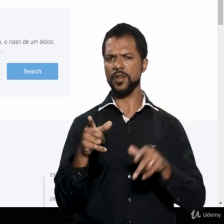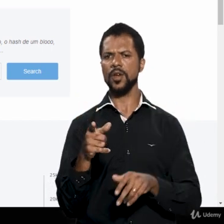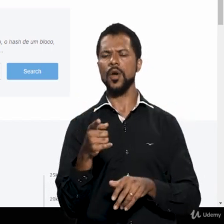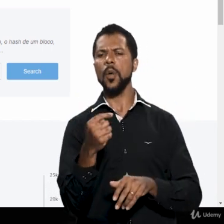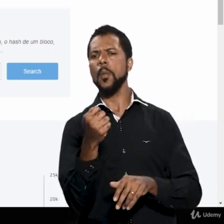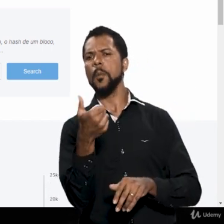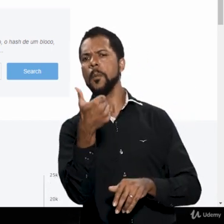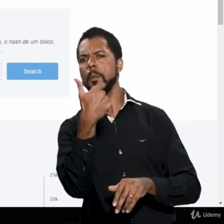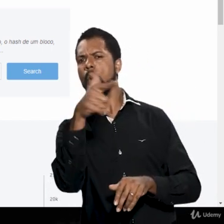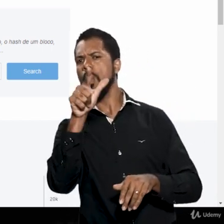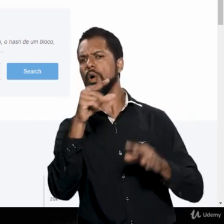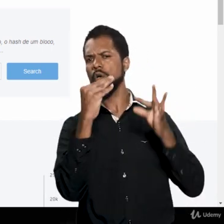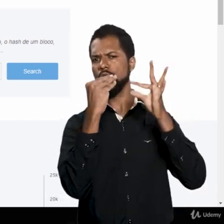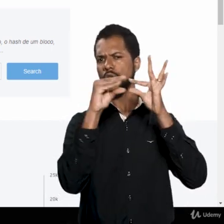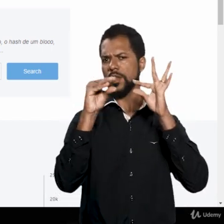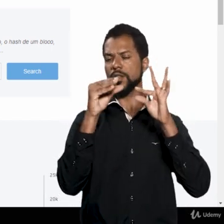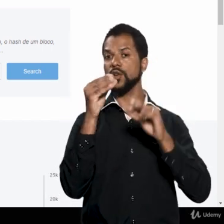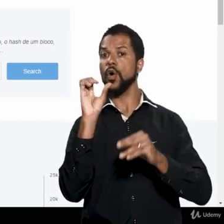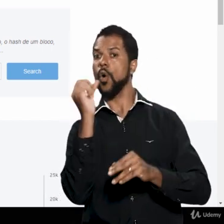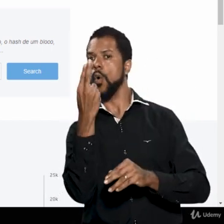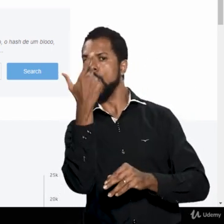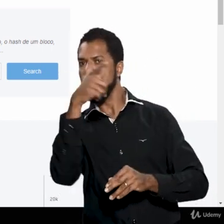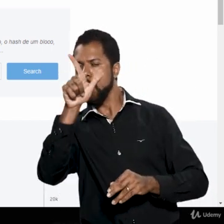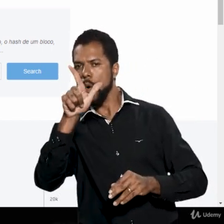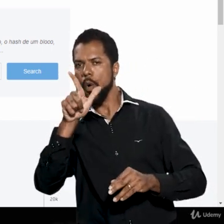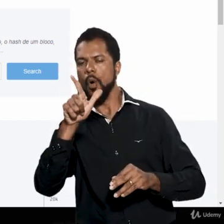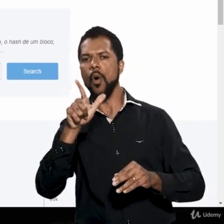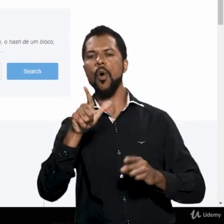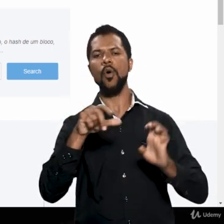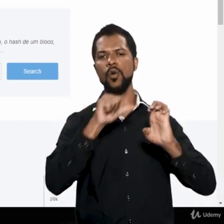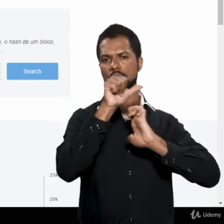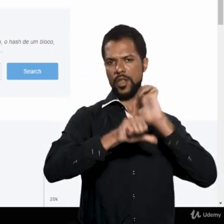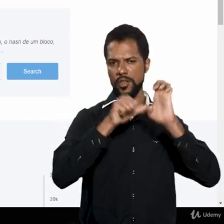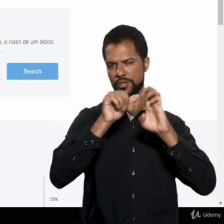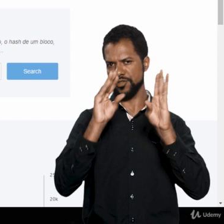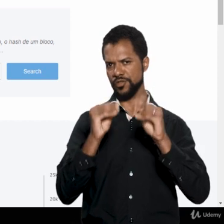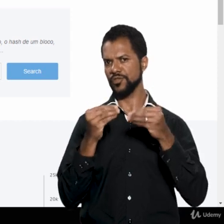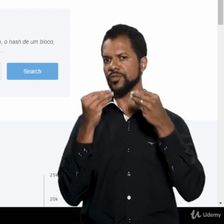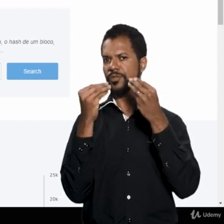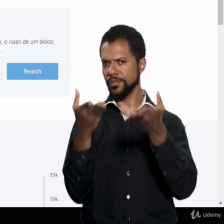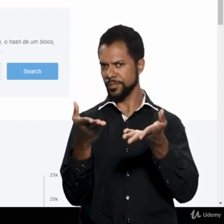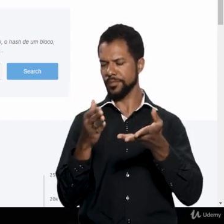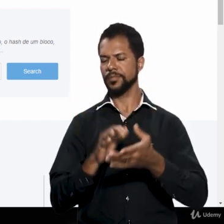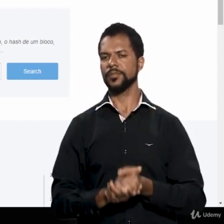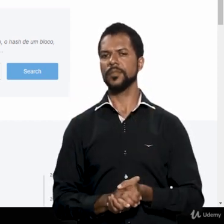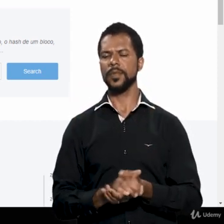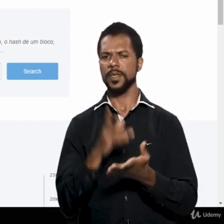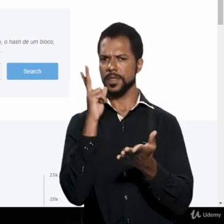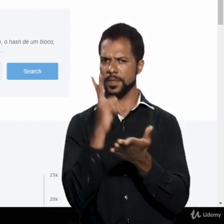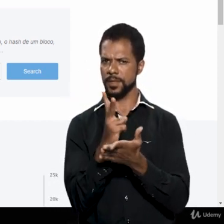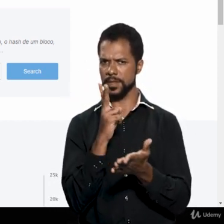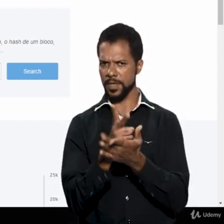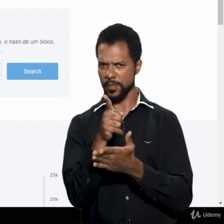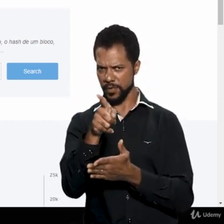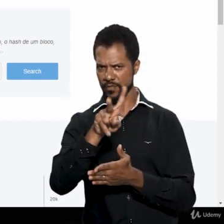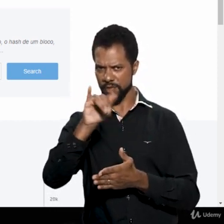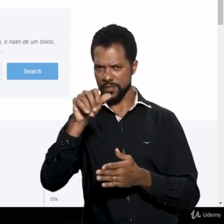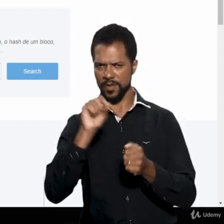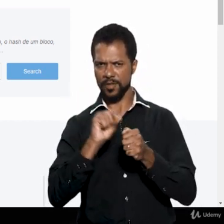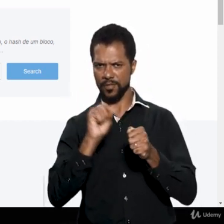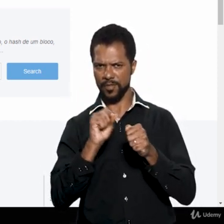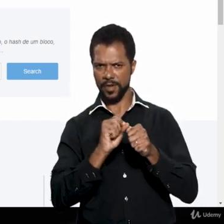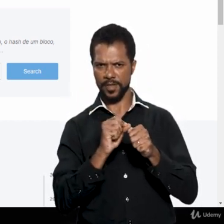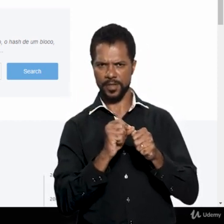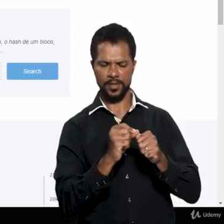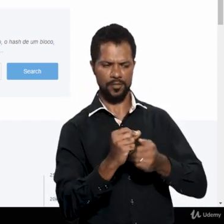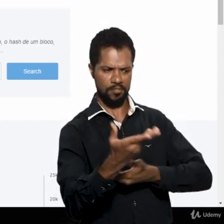differential. Okay, very few wallets and very few exchanges will give you that. Every time you perform a